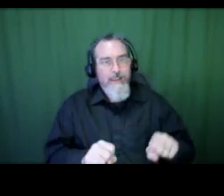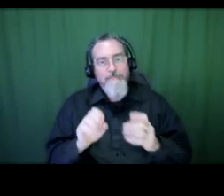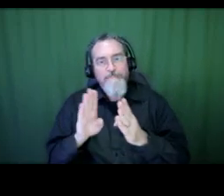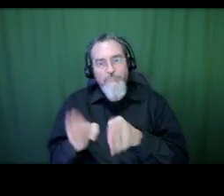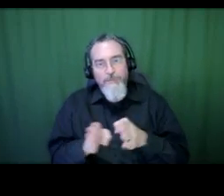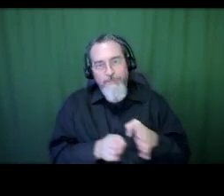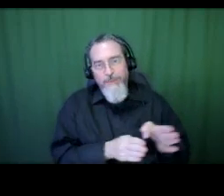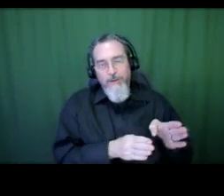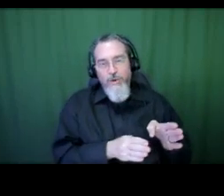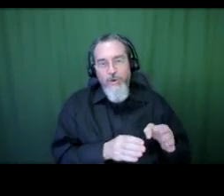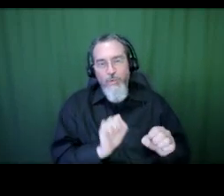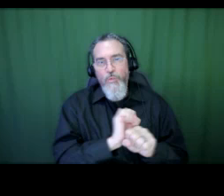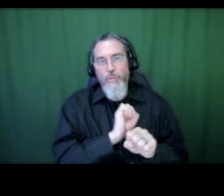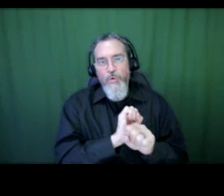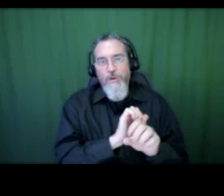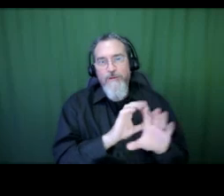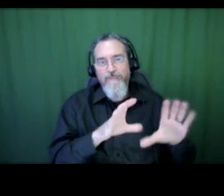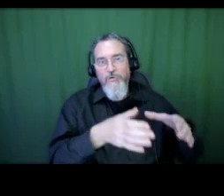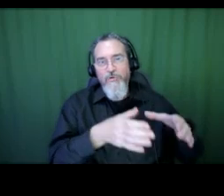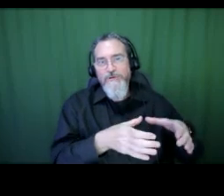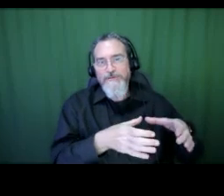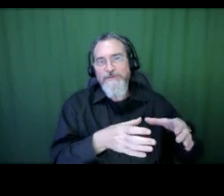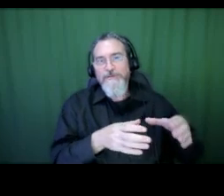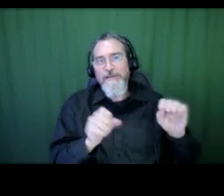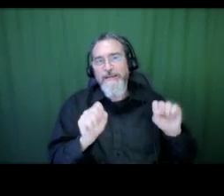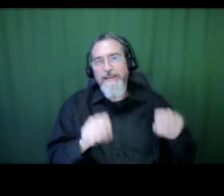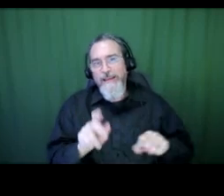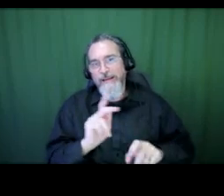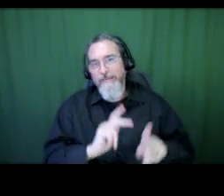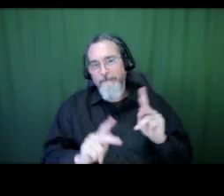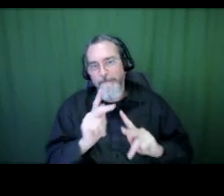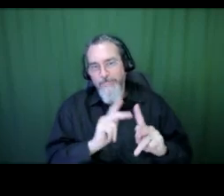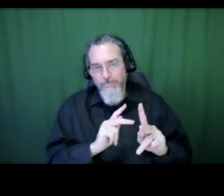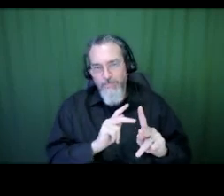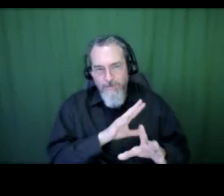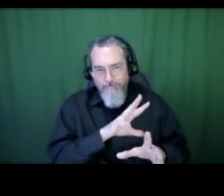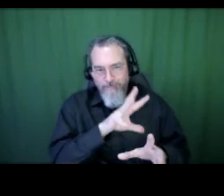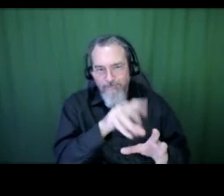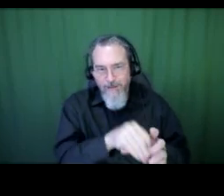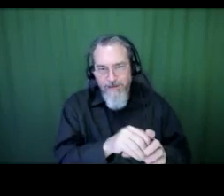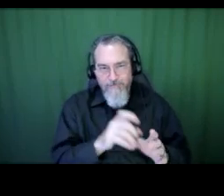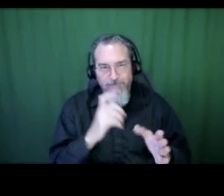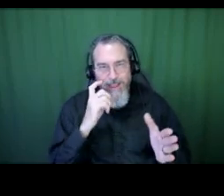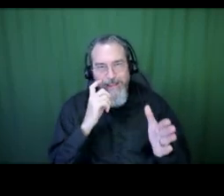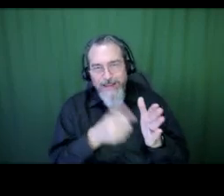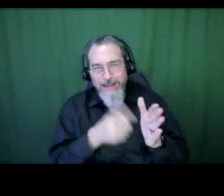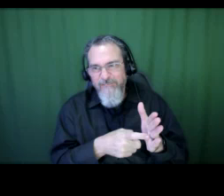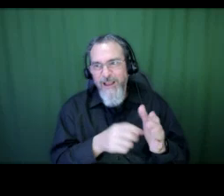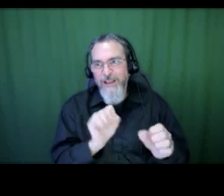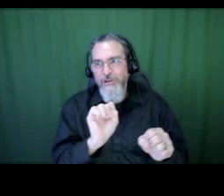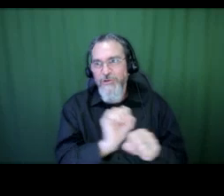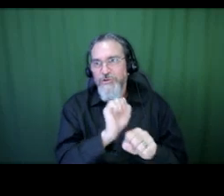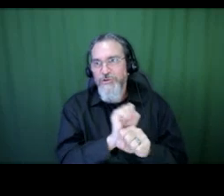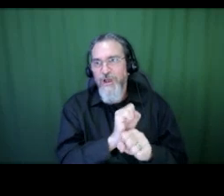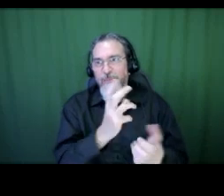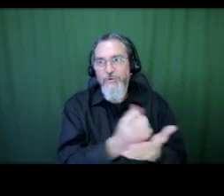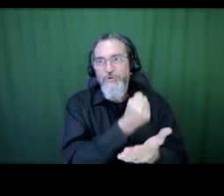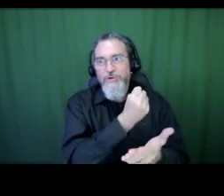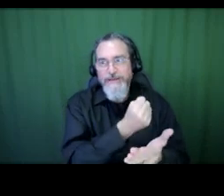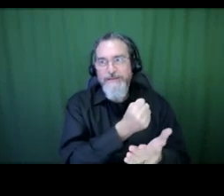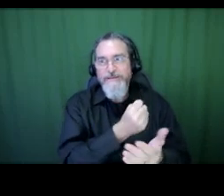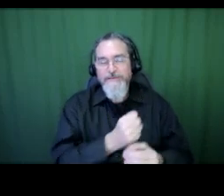as a platform through which employers can engage with us and identifying the job opportunities so that we can, again, meet their needs. And